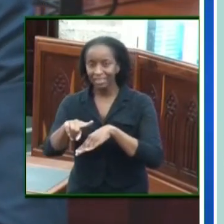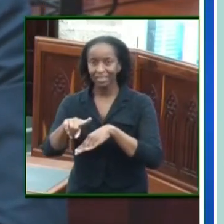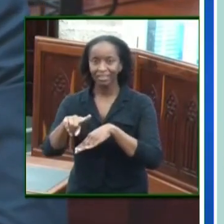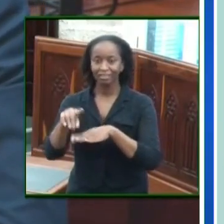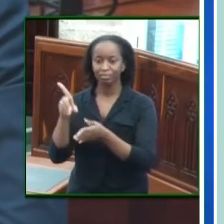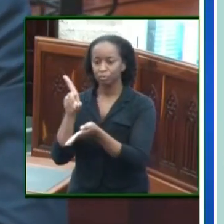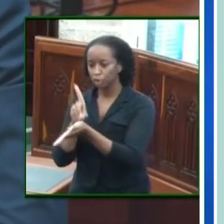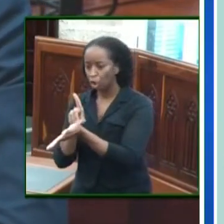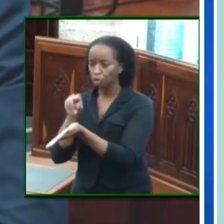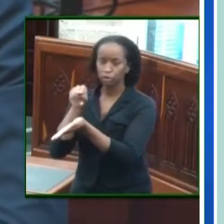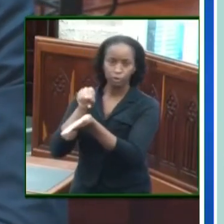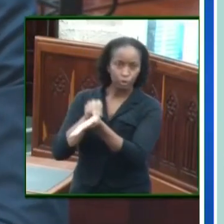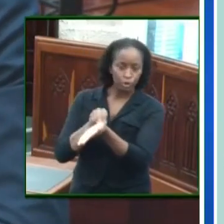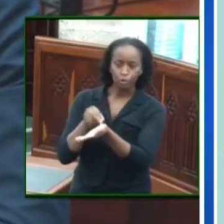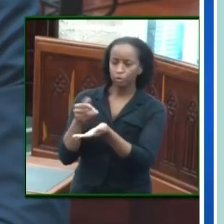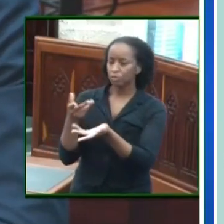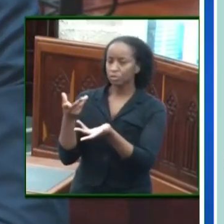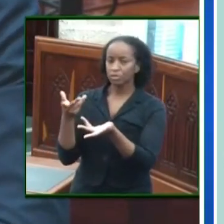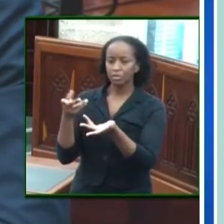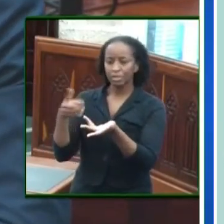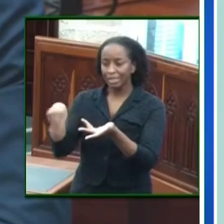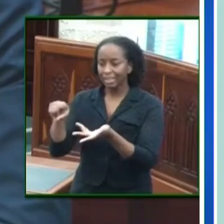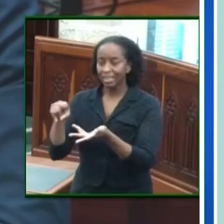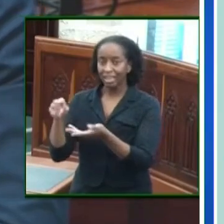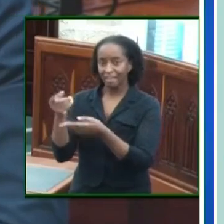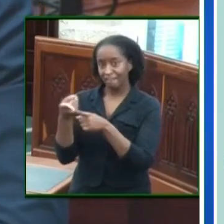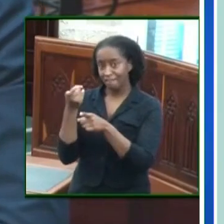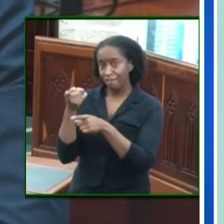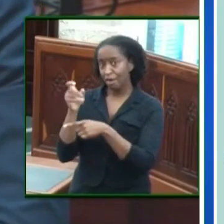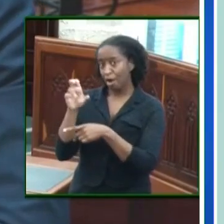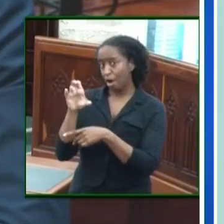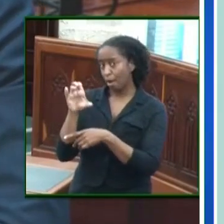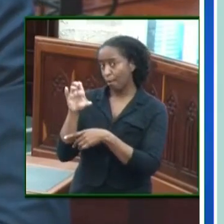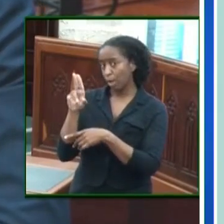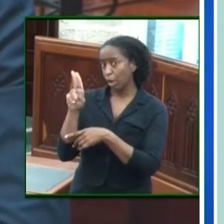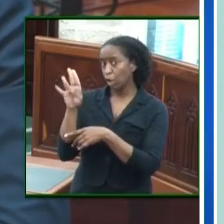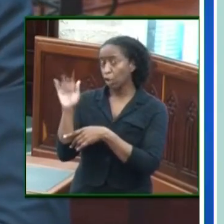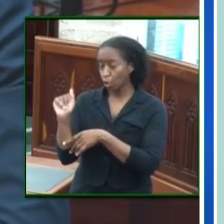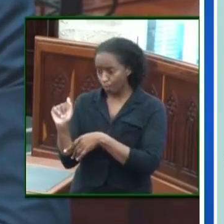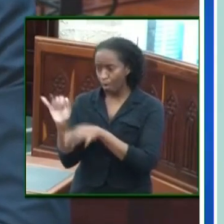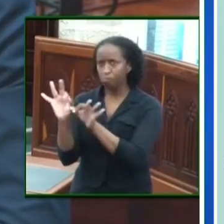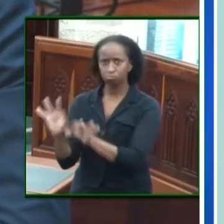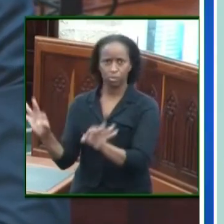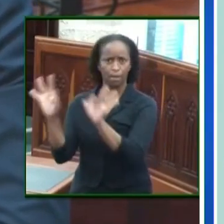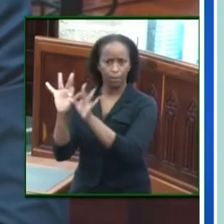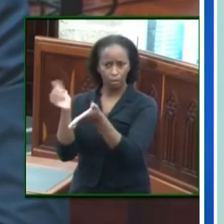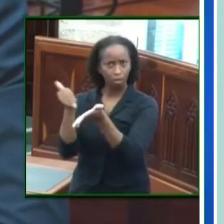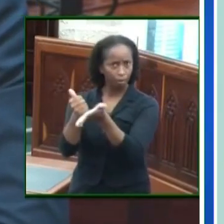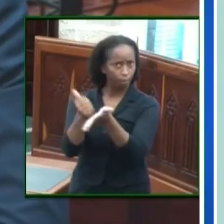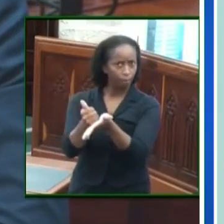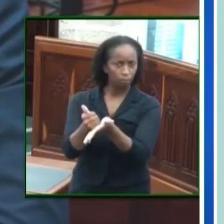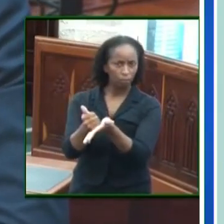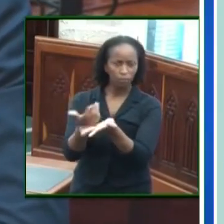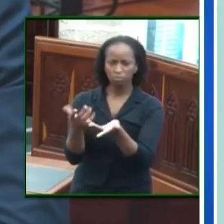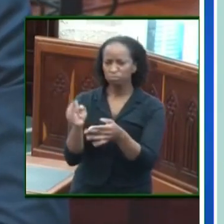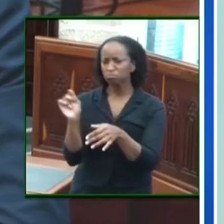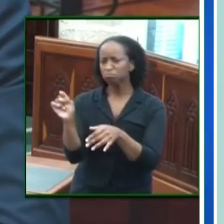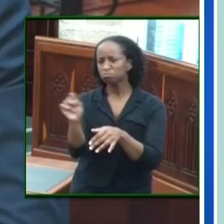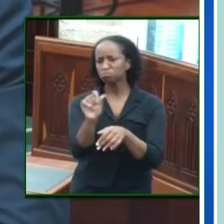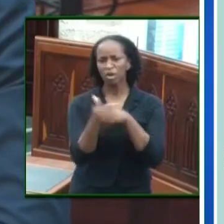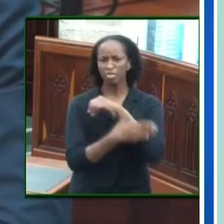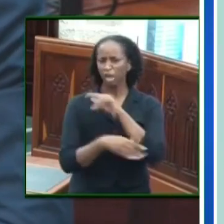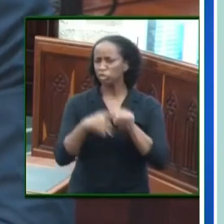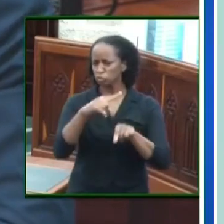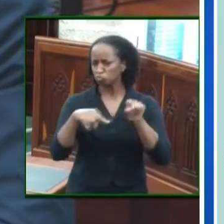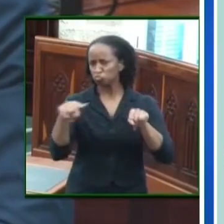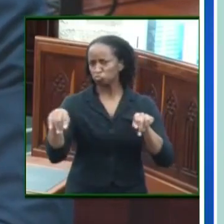Cuba. And it will vary from country to country. I think that what is important, and there's a book called Politics Among Nations